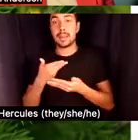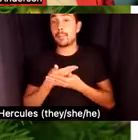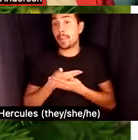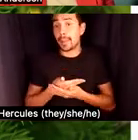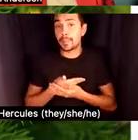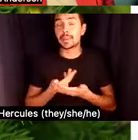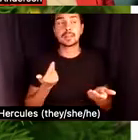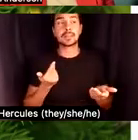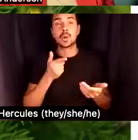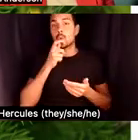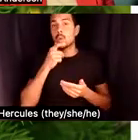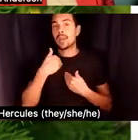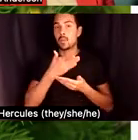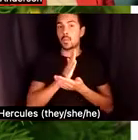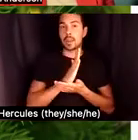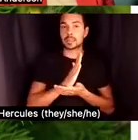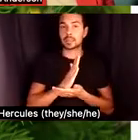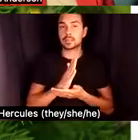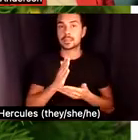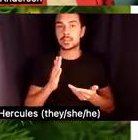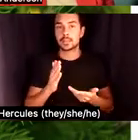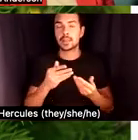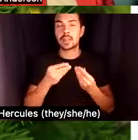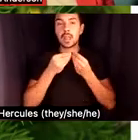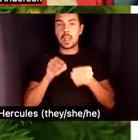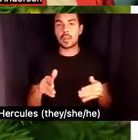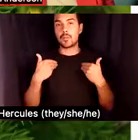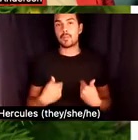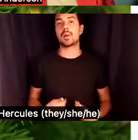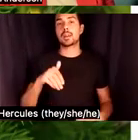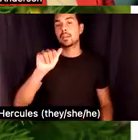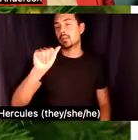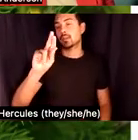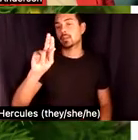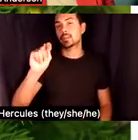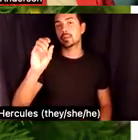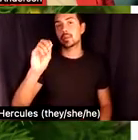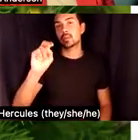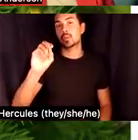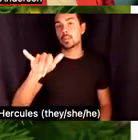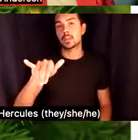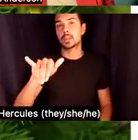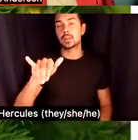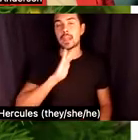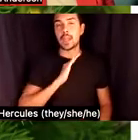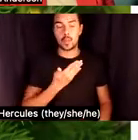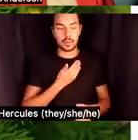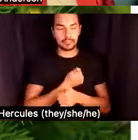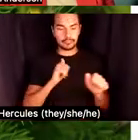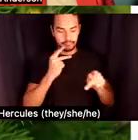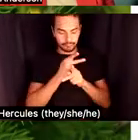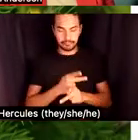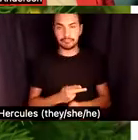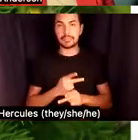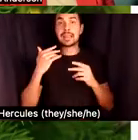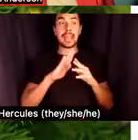for us, what does that really say? The loss of body autonomy, both within that, but also even within, our current, systems